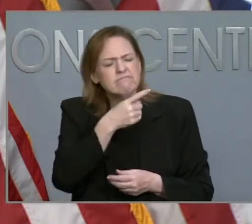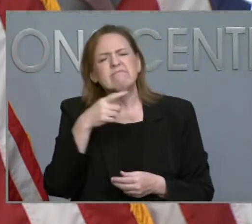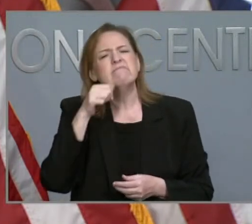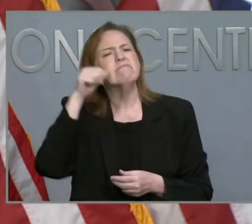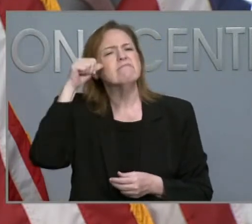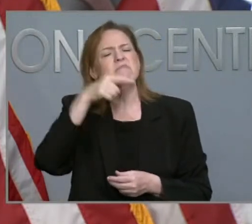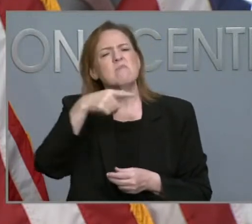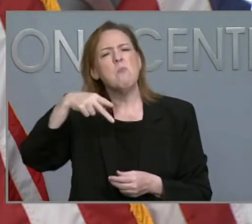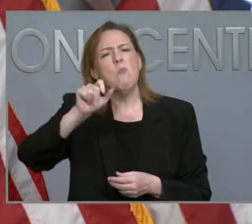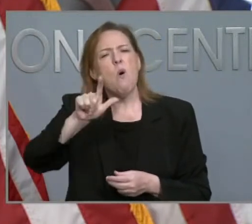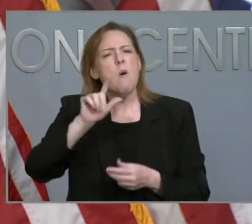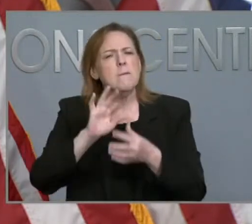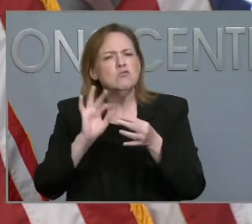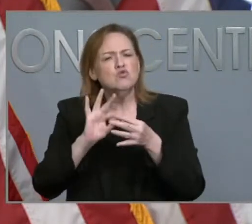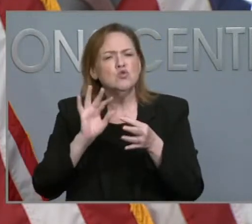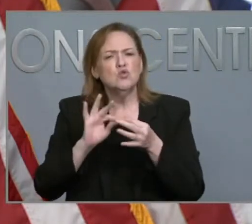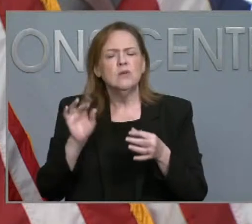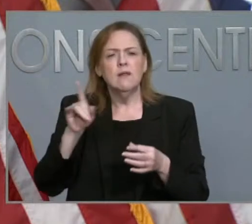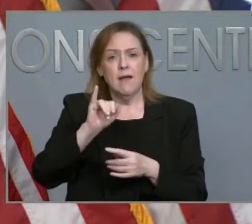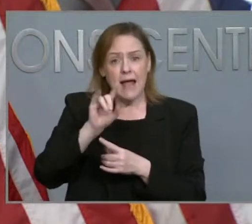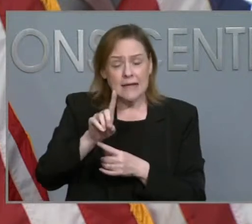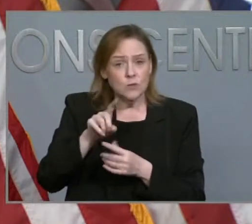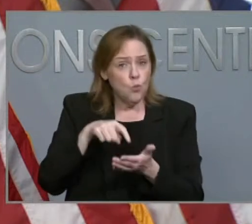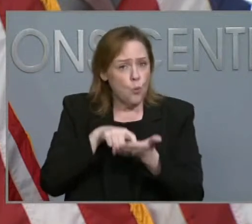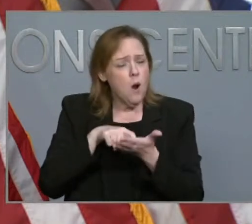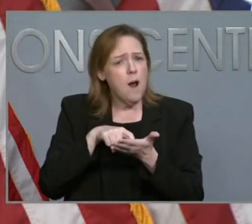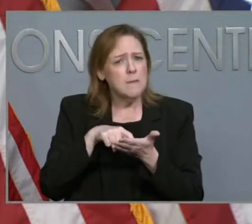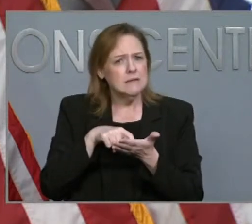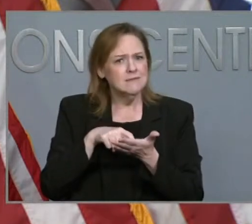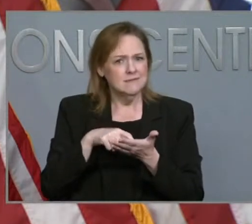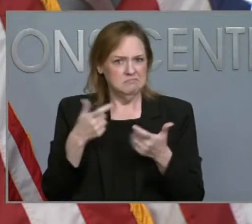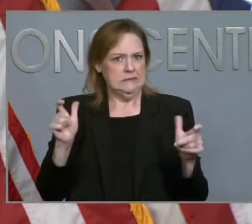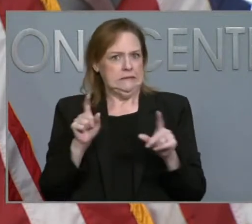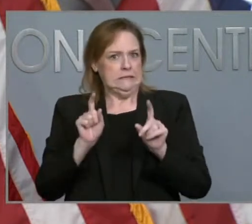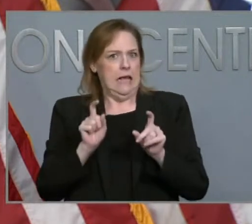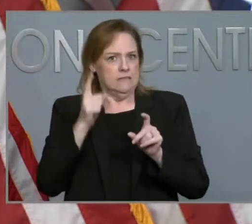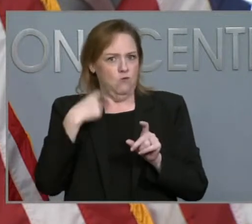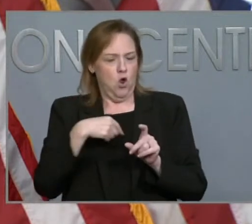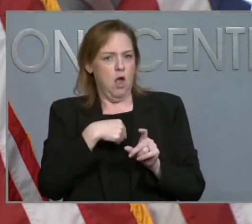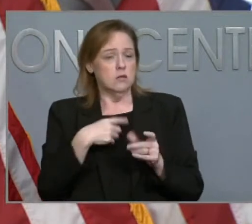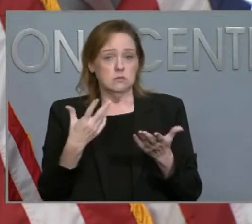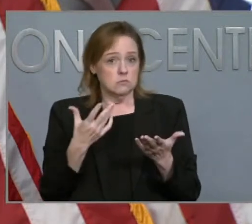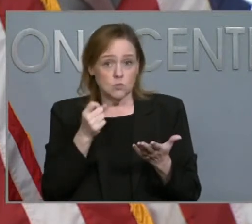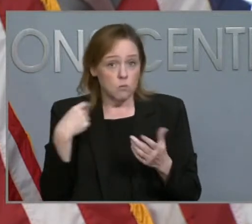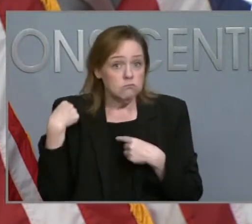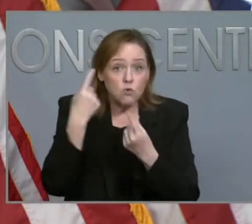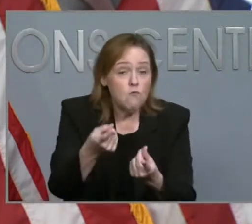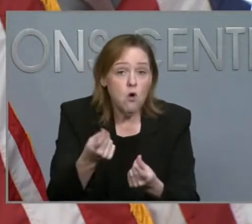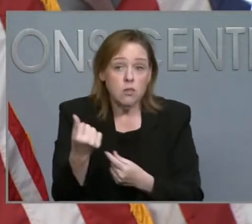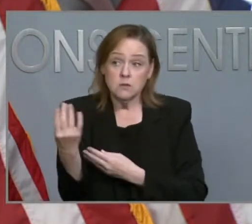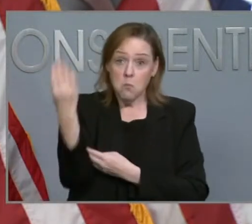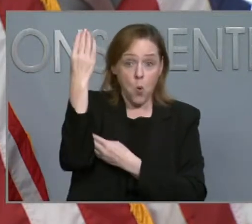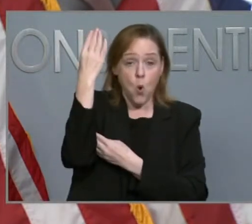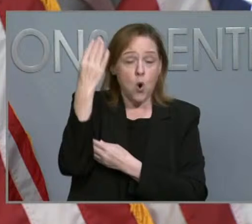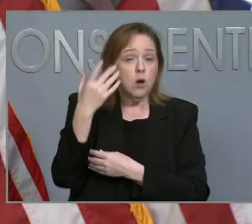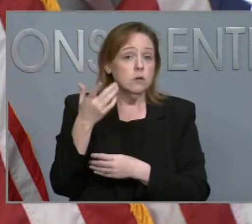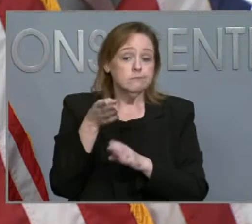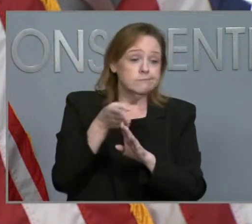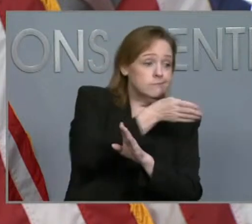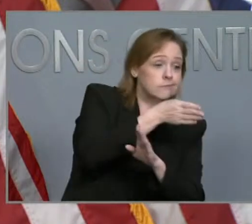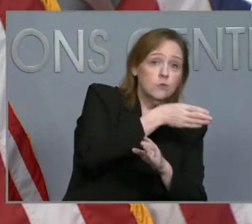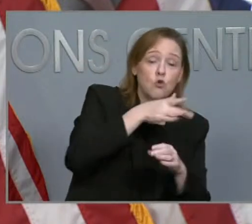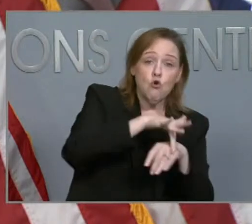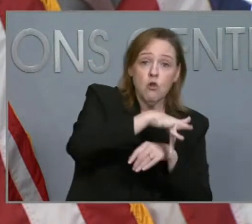test, general presidential election. Just wondering if you have any indications so far during Election Day and from the early voting period that